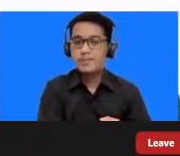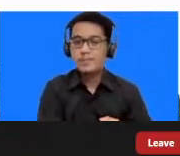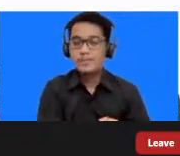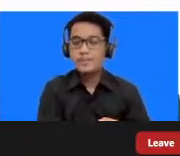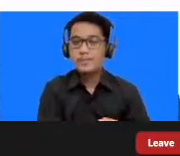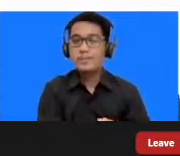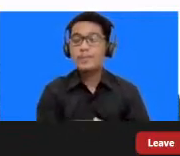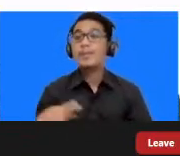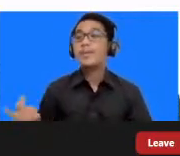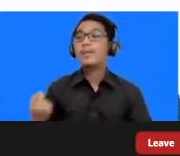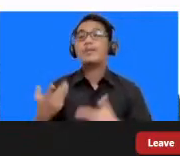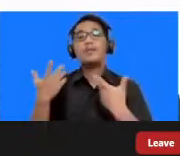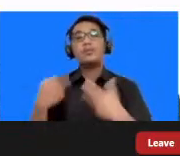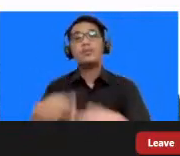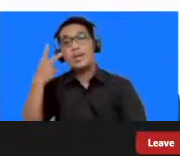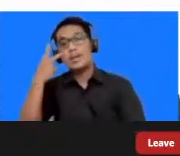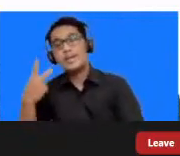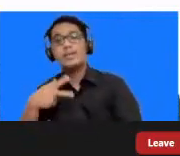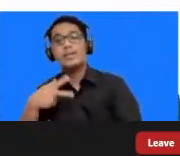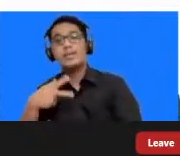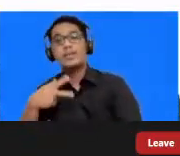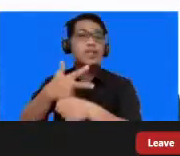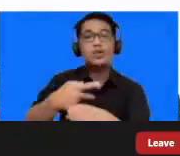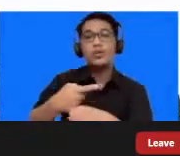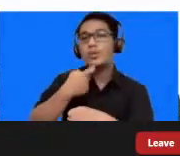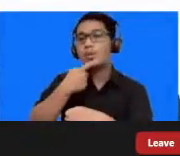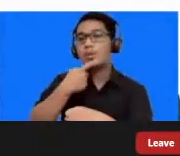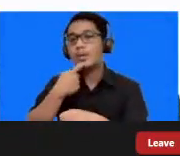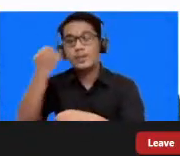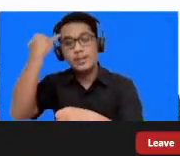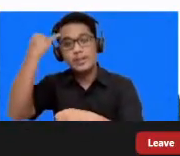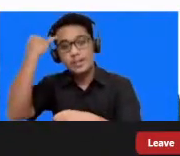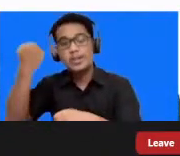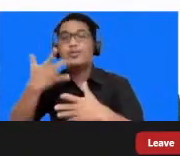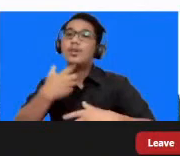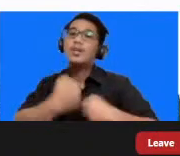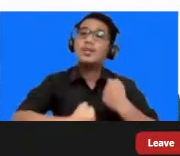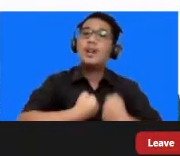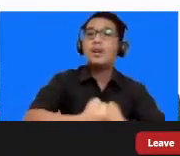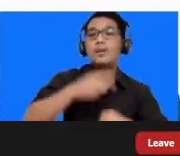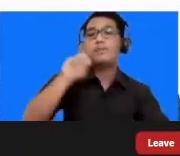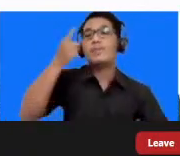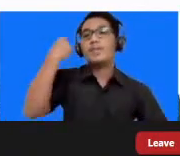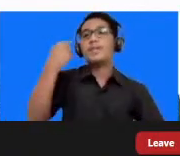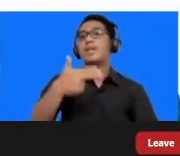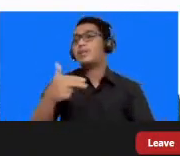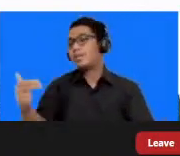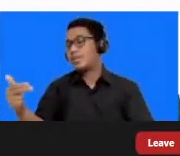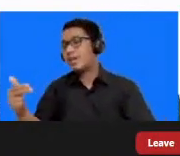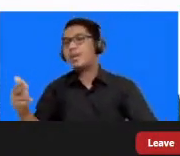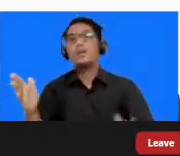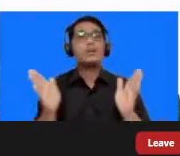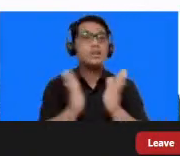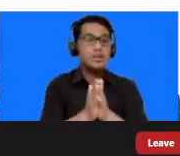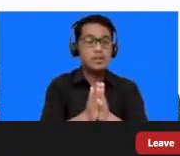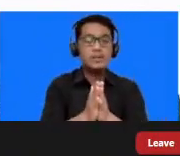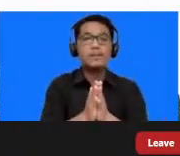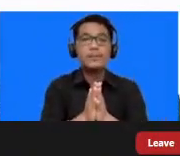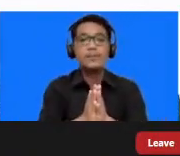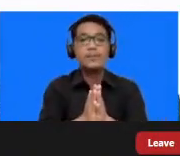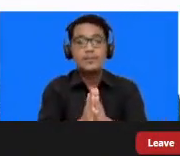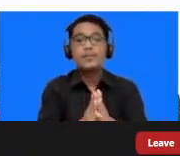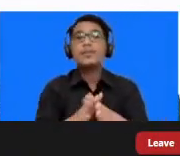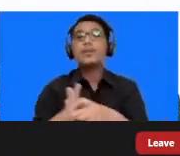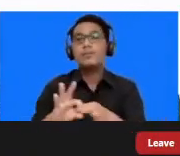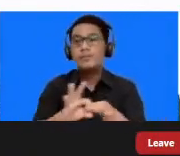today about the various initiatives that have been undertaken by the government of Indonesia and its partners. We recognize as well the Bangladesh